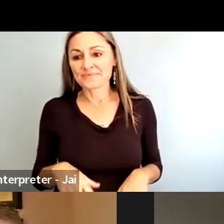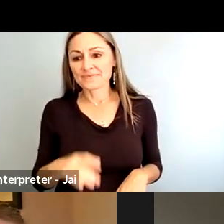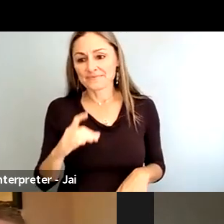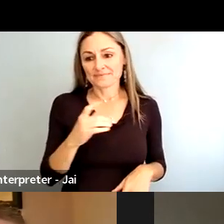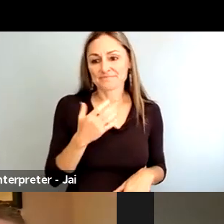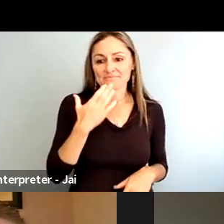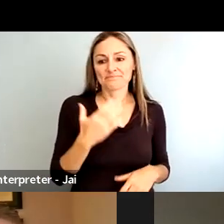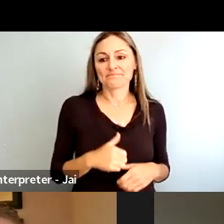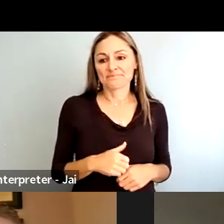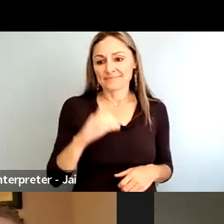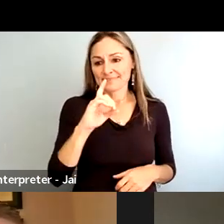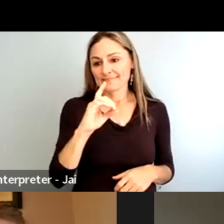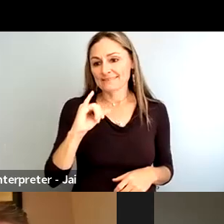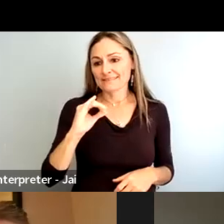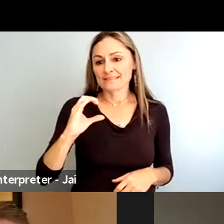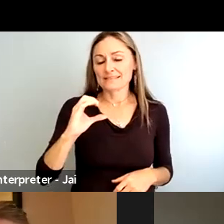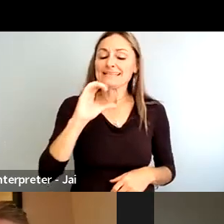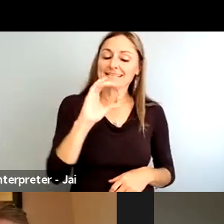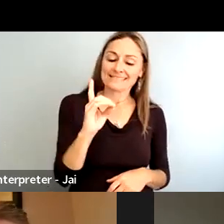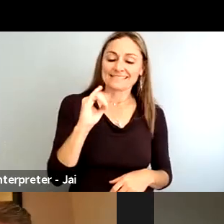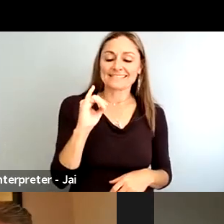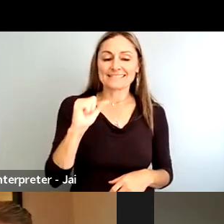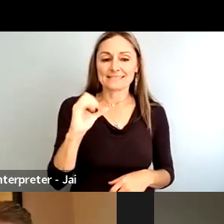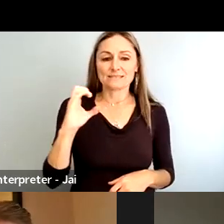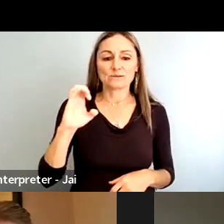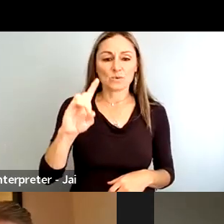Very cool. thought it was like fun Microsoft Teams.